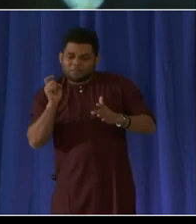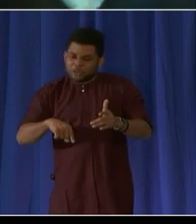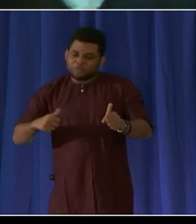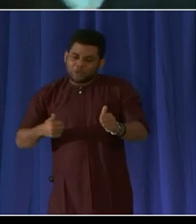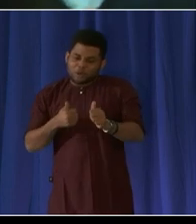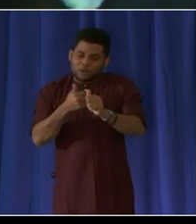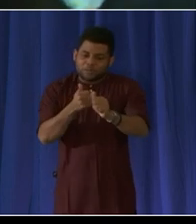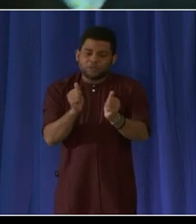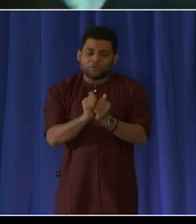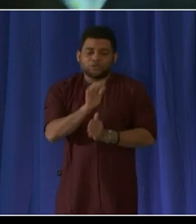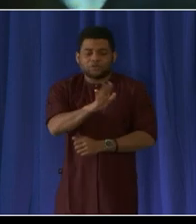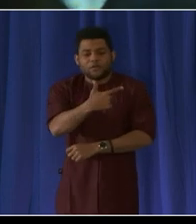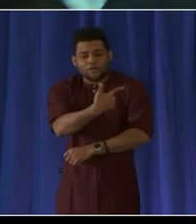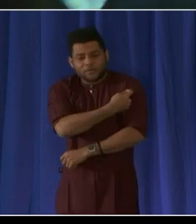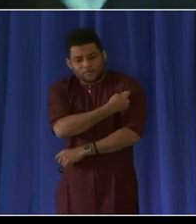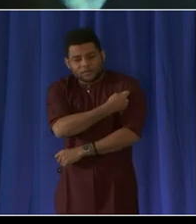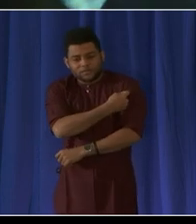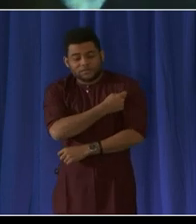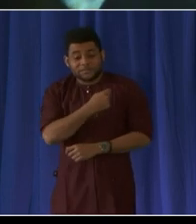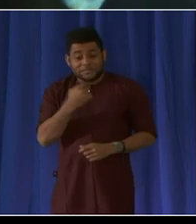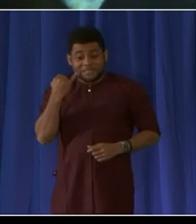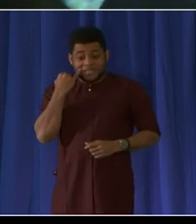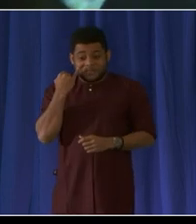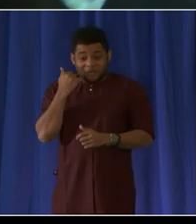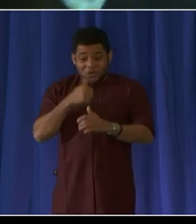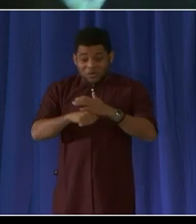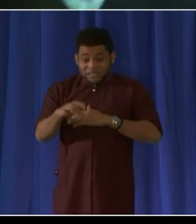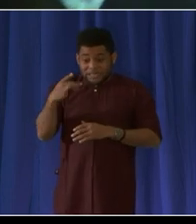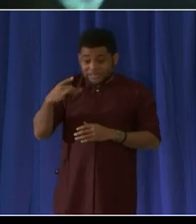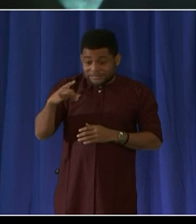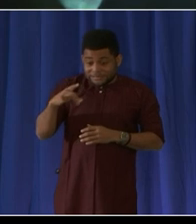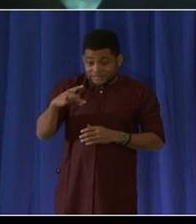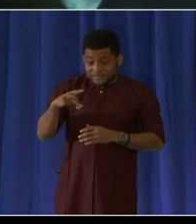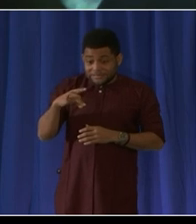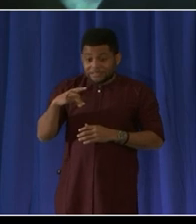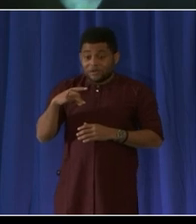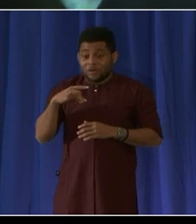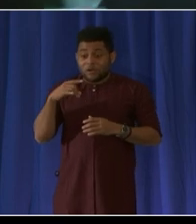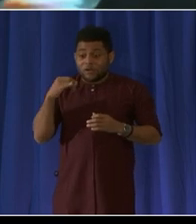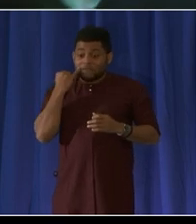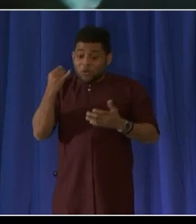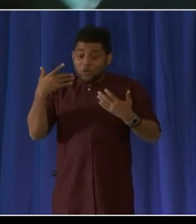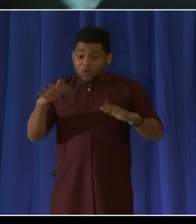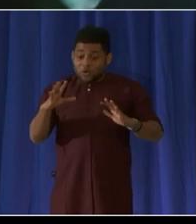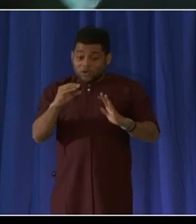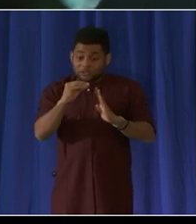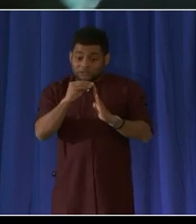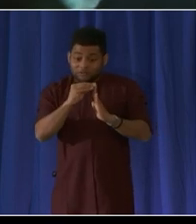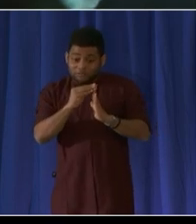vaccines. And if you're under 18, as long as you've completed the initial